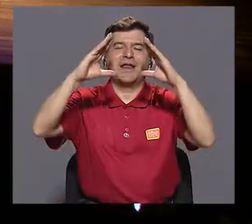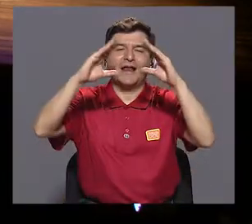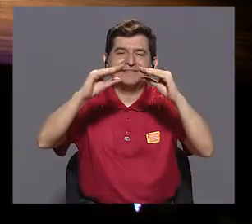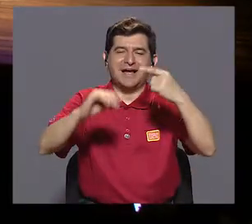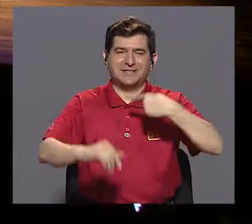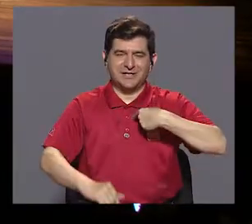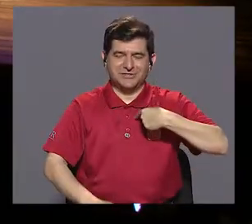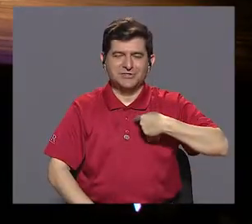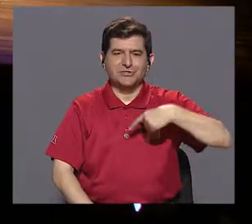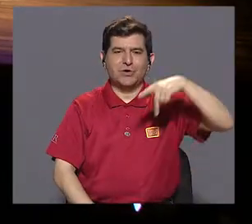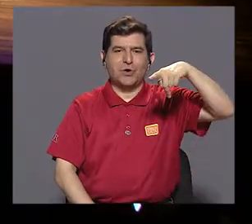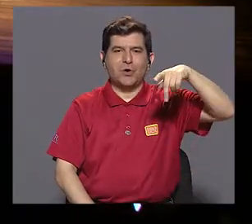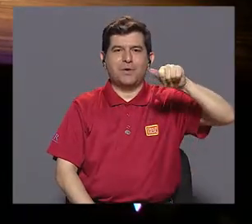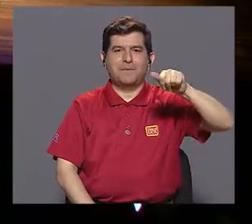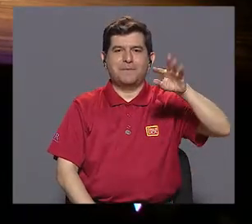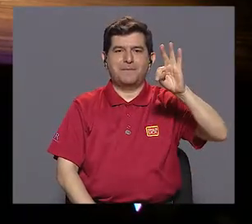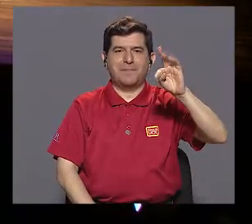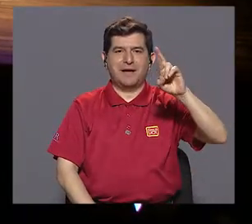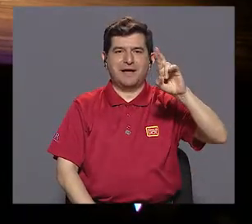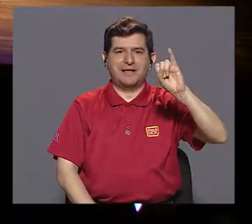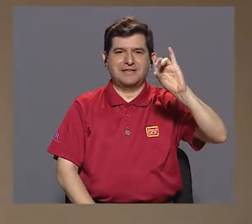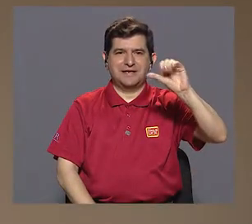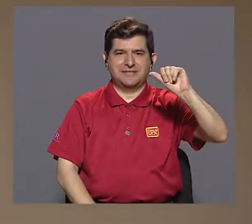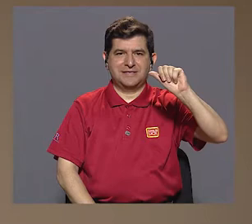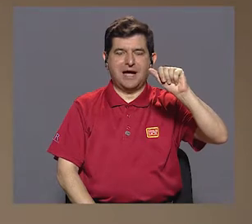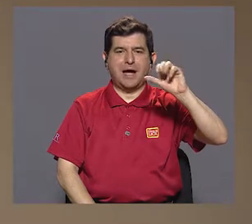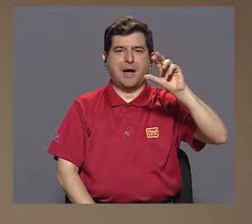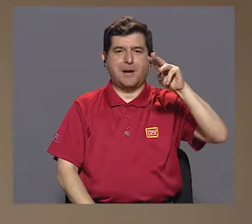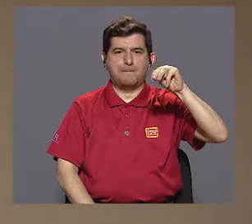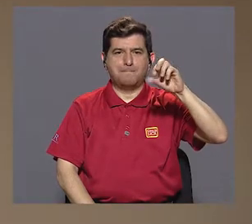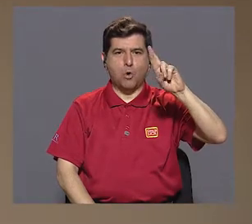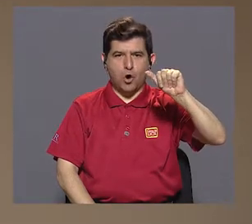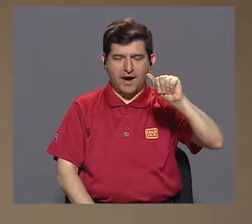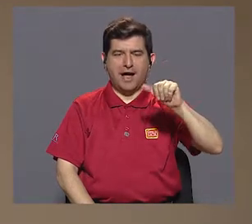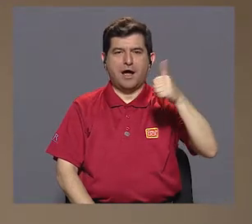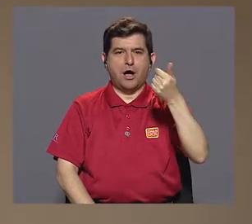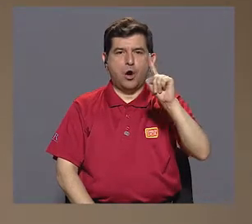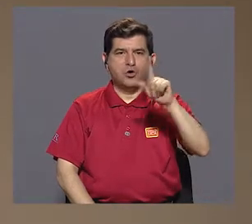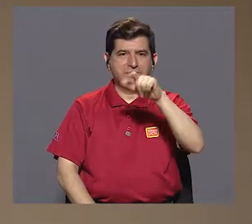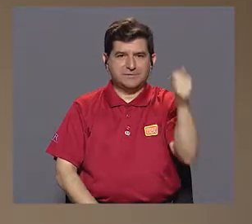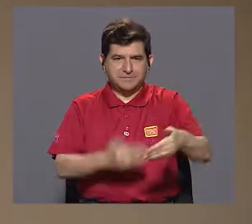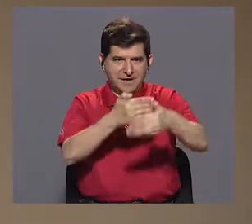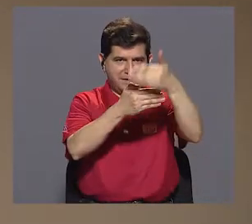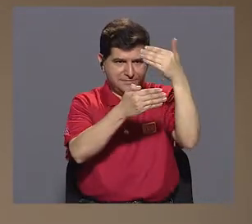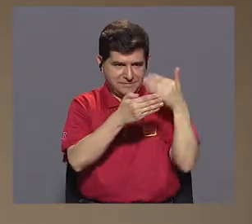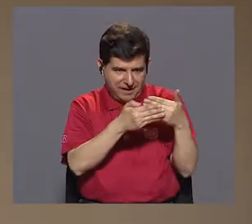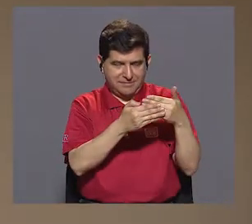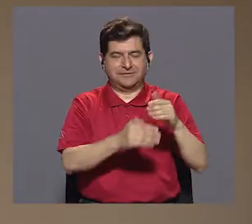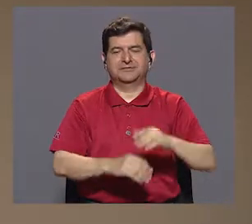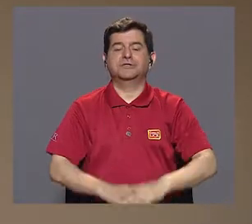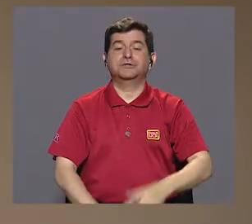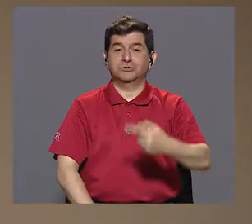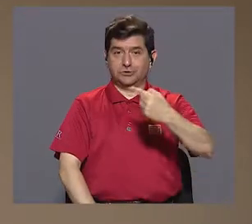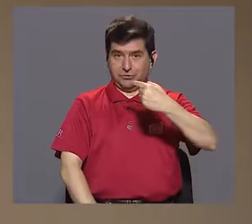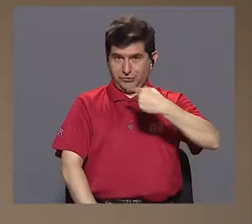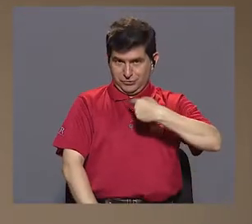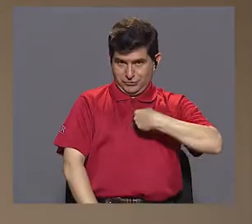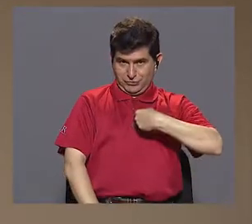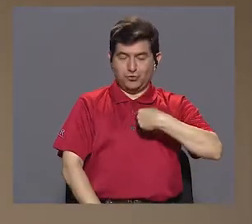Muy buenas tardes, yo soy Patricia Mora. Desde hace 11 meses